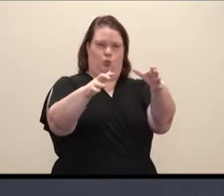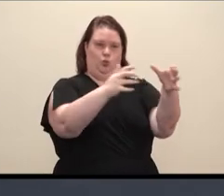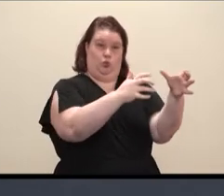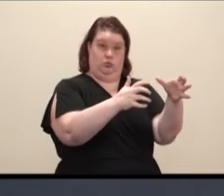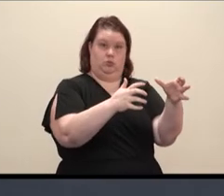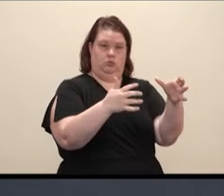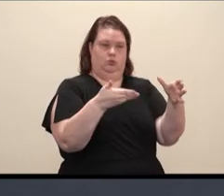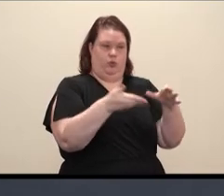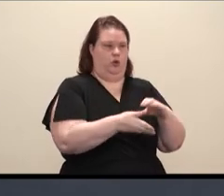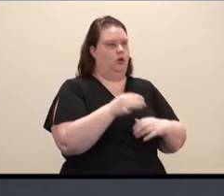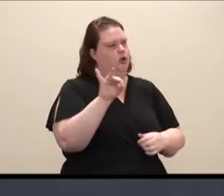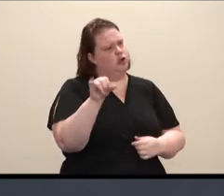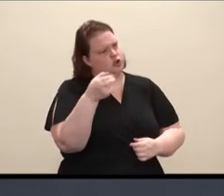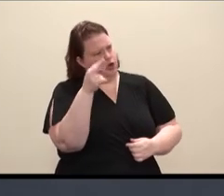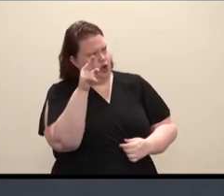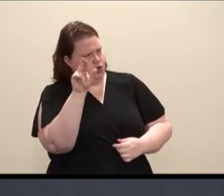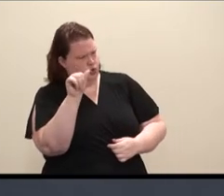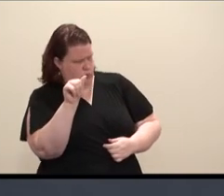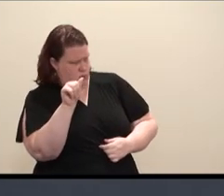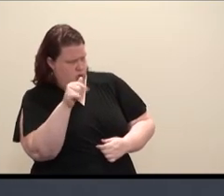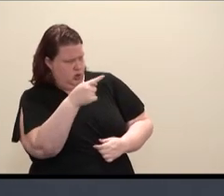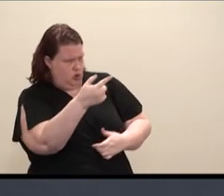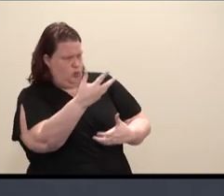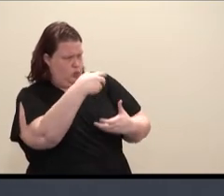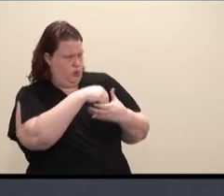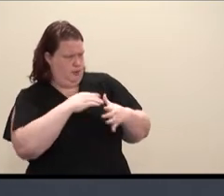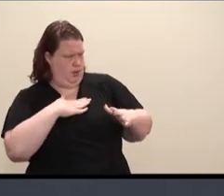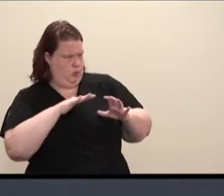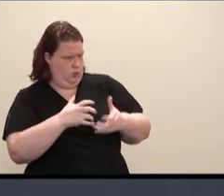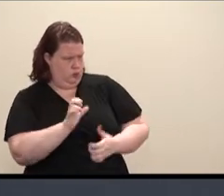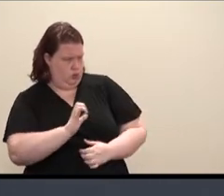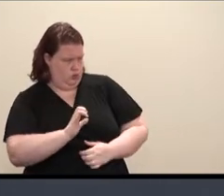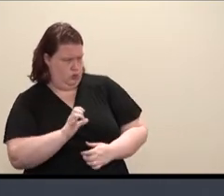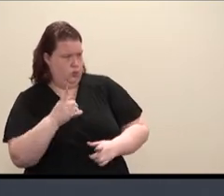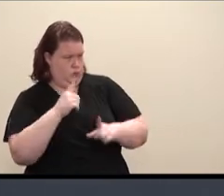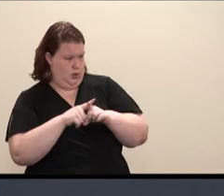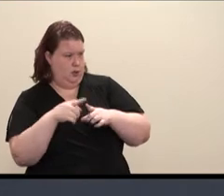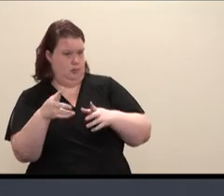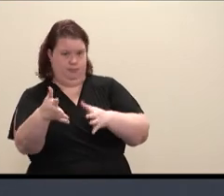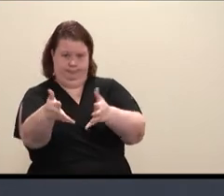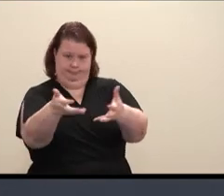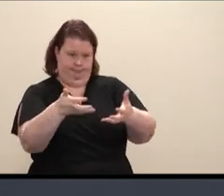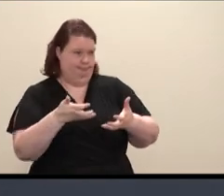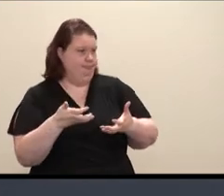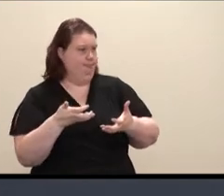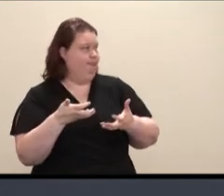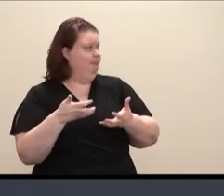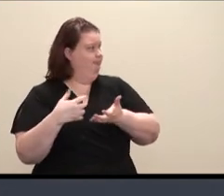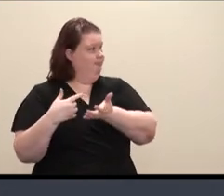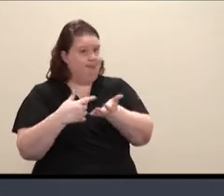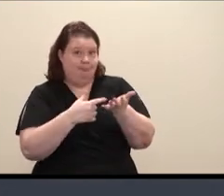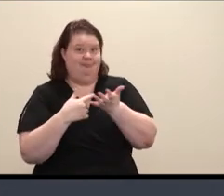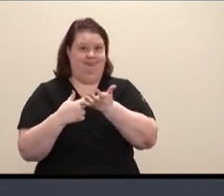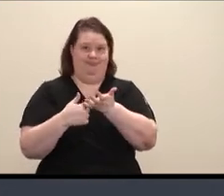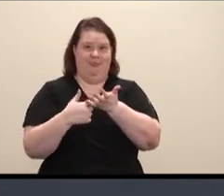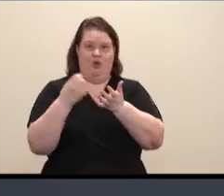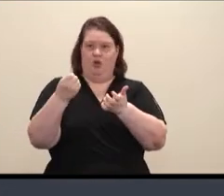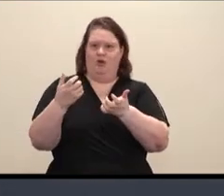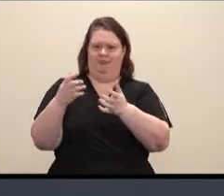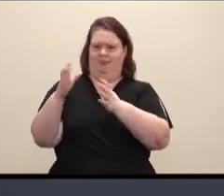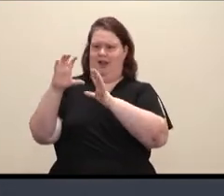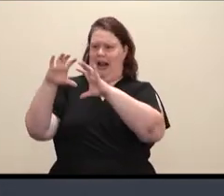pulled in, Josh was in my group too. We just pulled them right in, and they just could align those courses